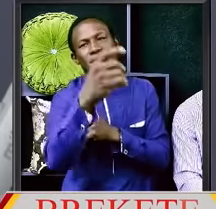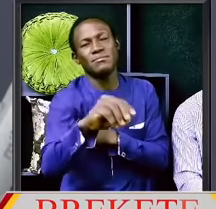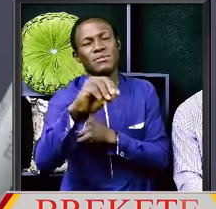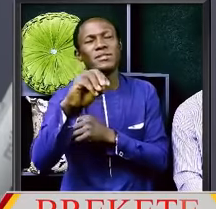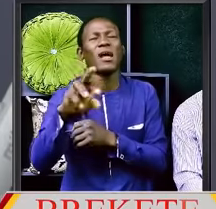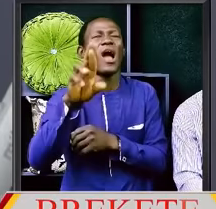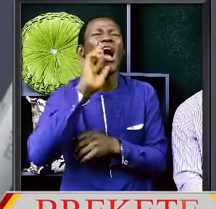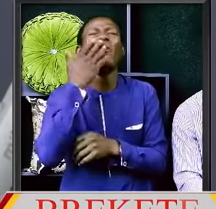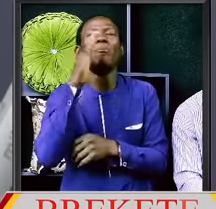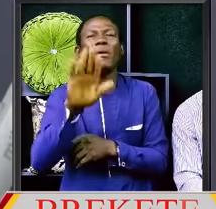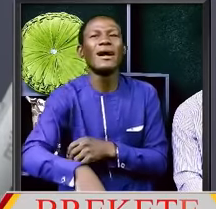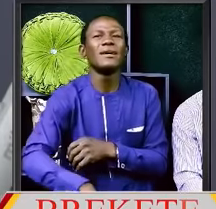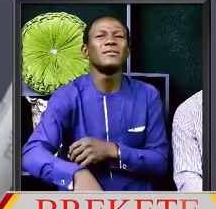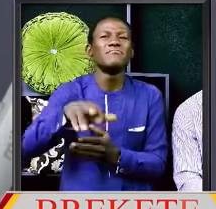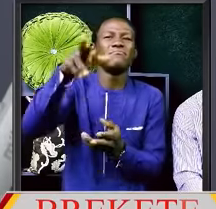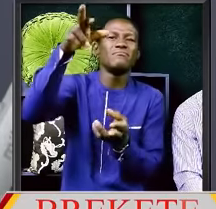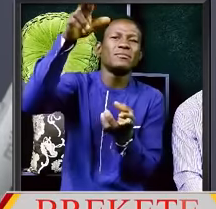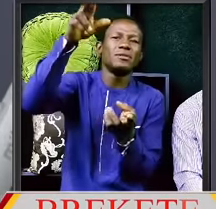remaining